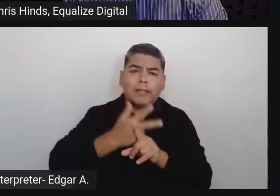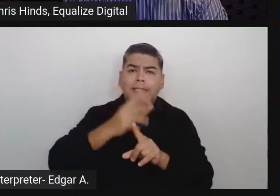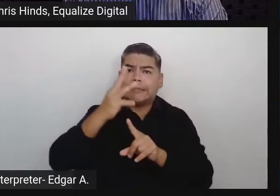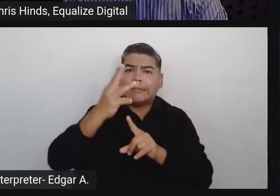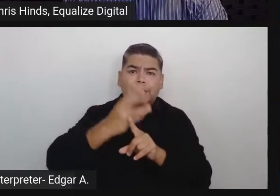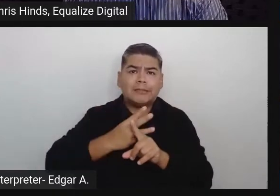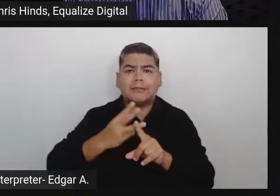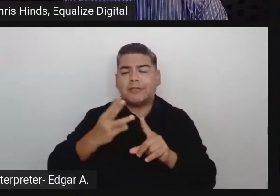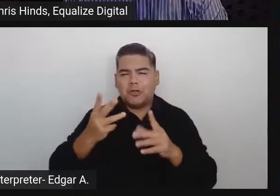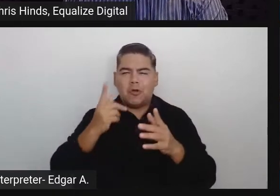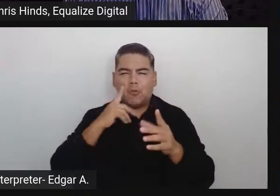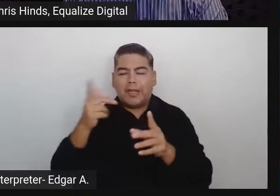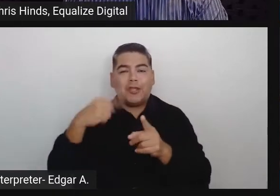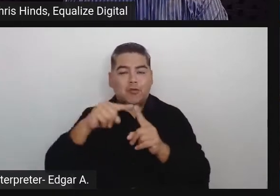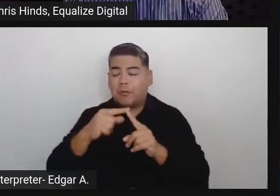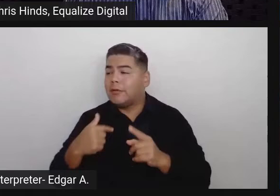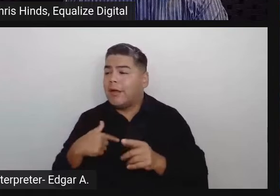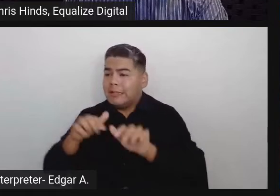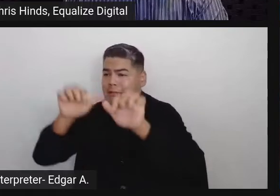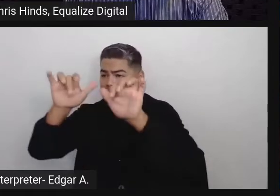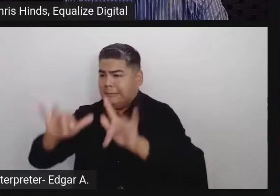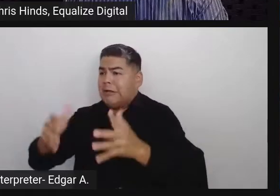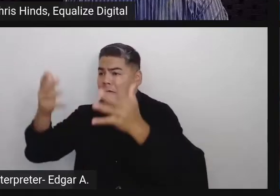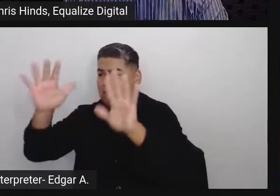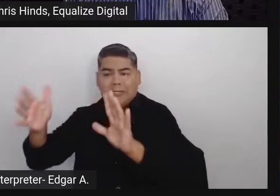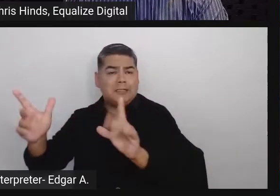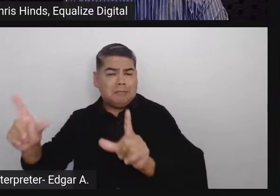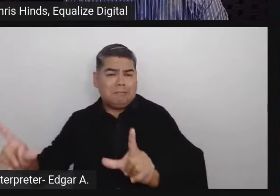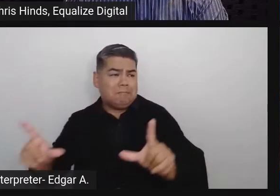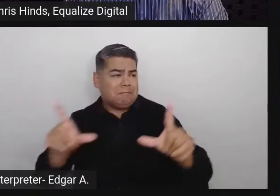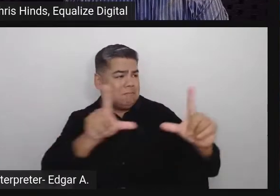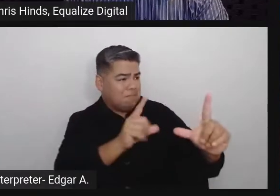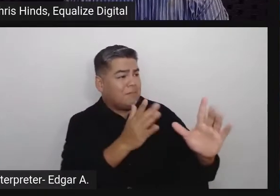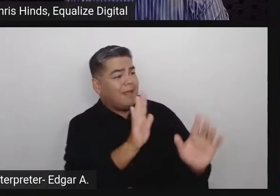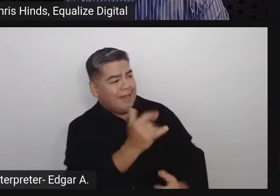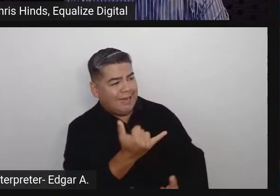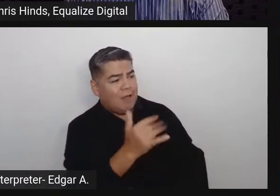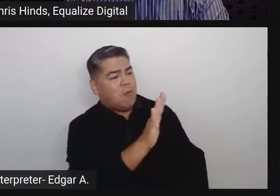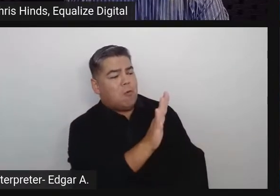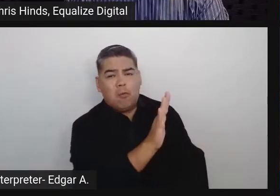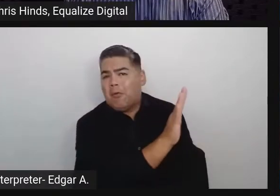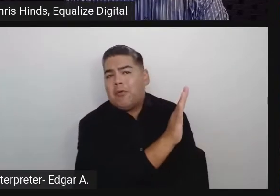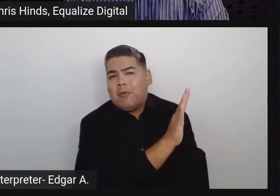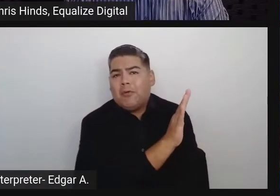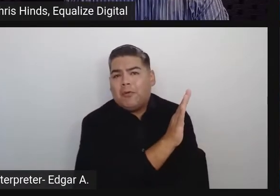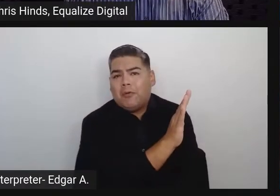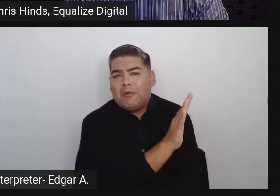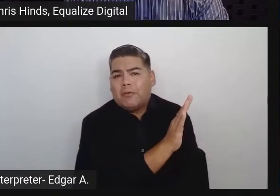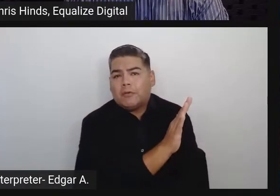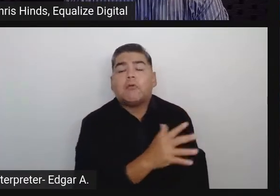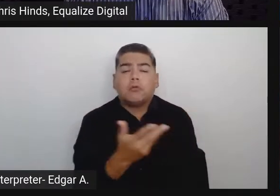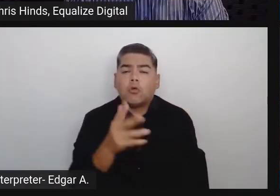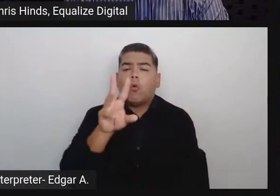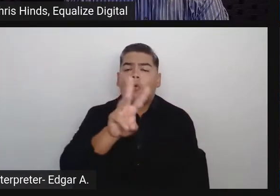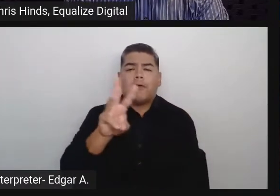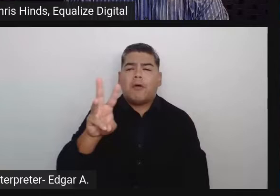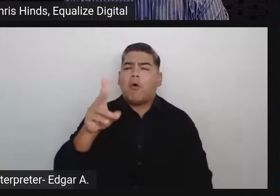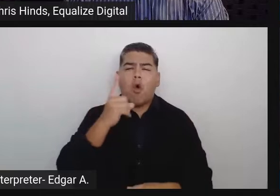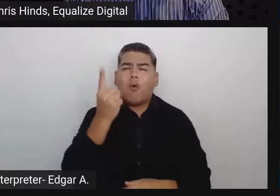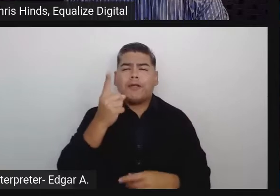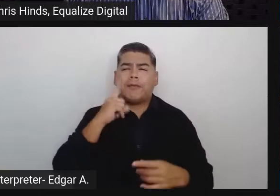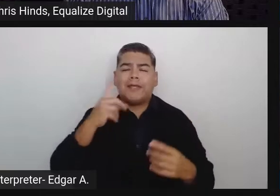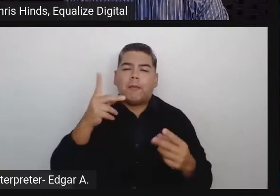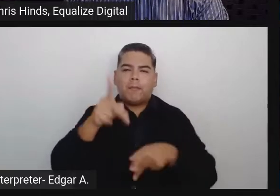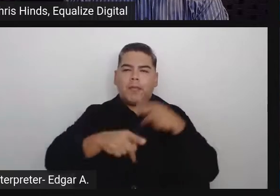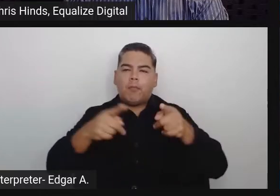when you handed it over. So there's this, a website is always going to be a collaboration,